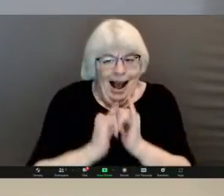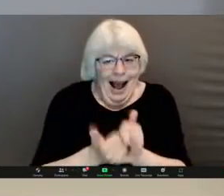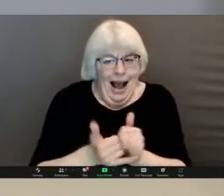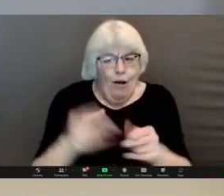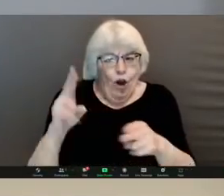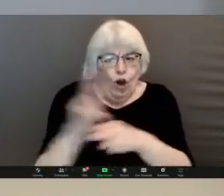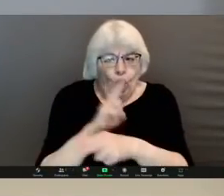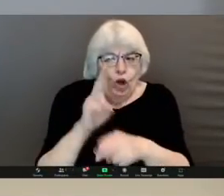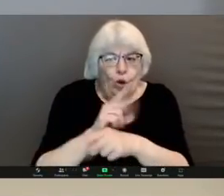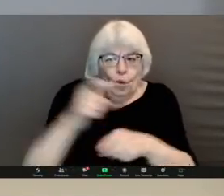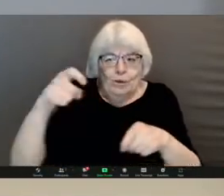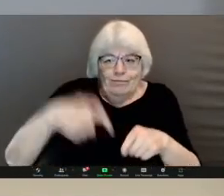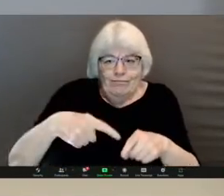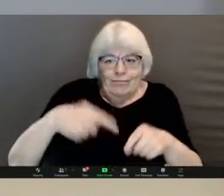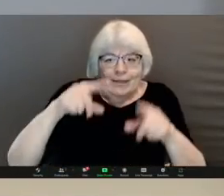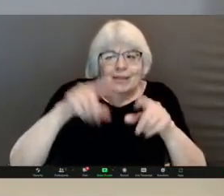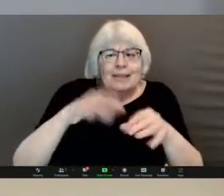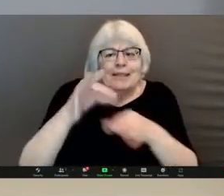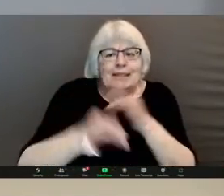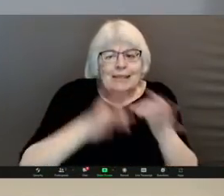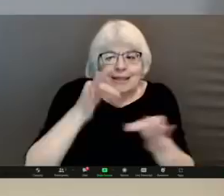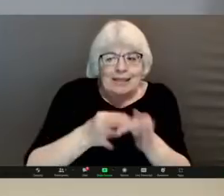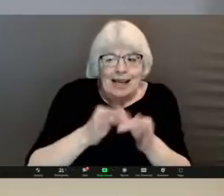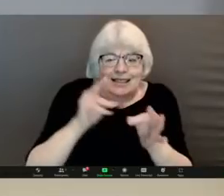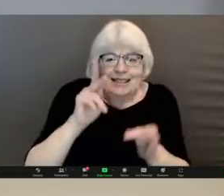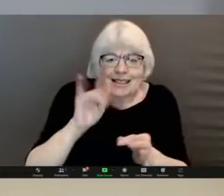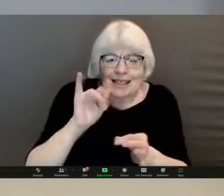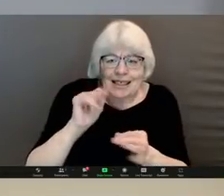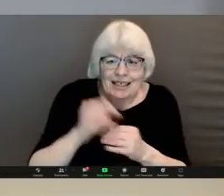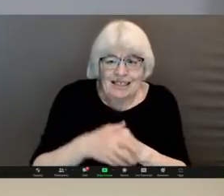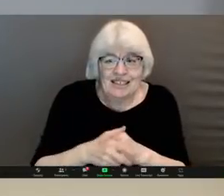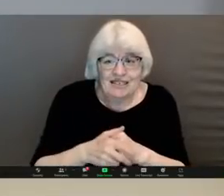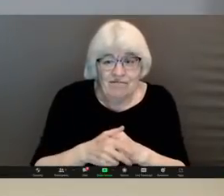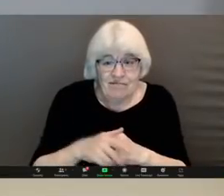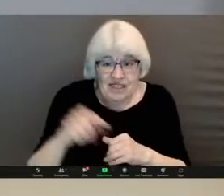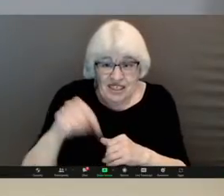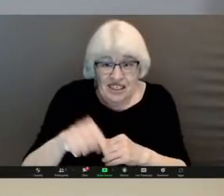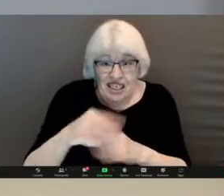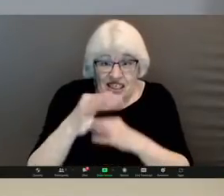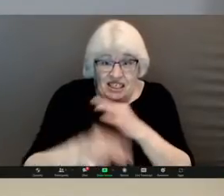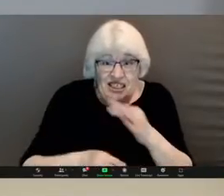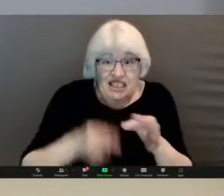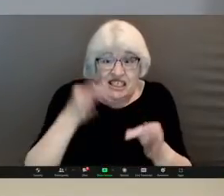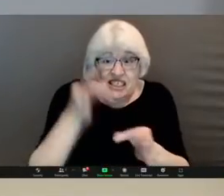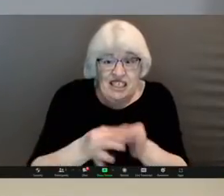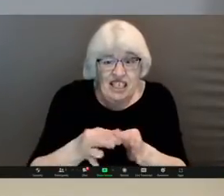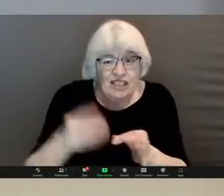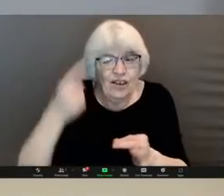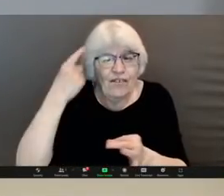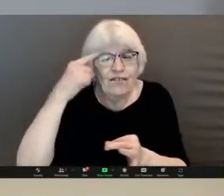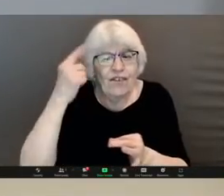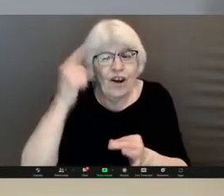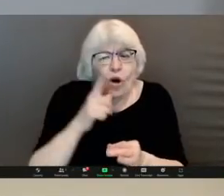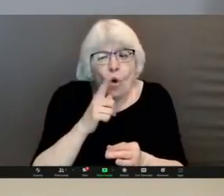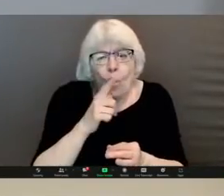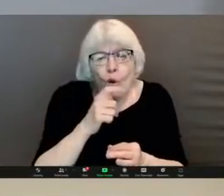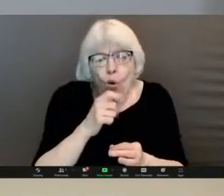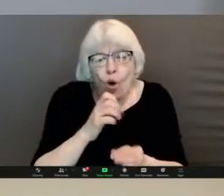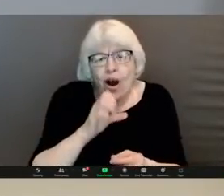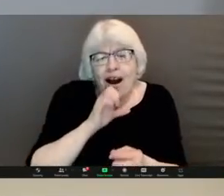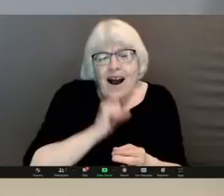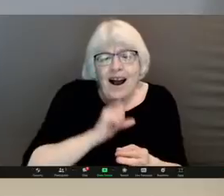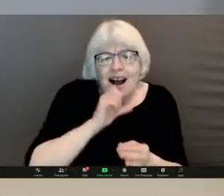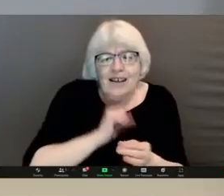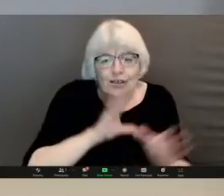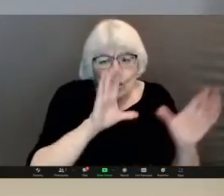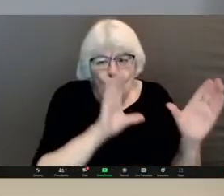age groups targeted? Well, I think we are particularly wanting to focus on children in kindergarten to grade 6